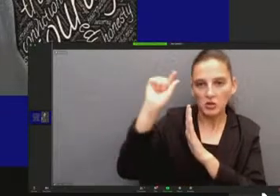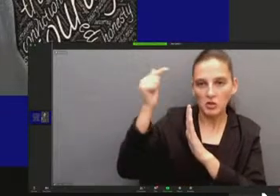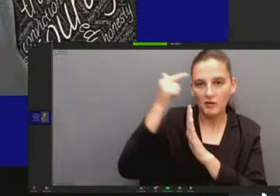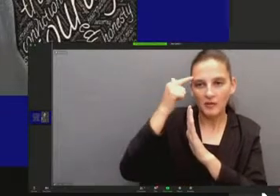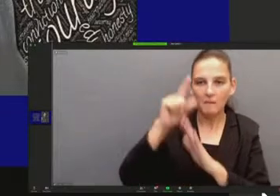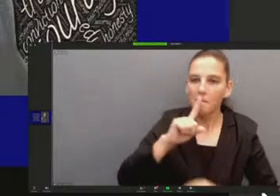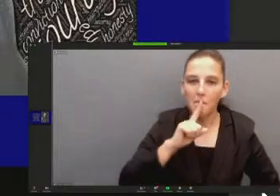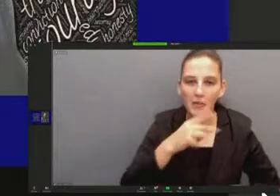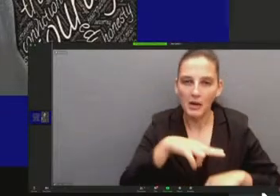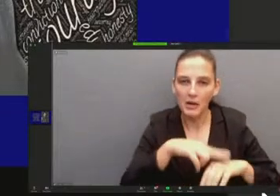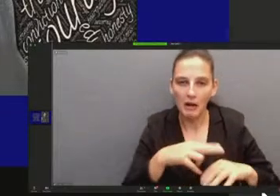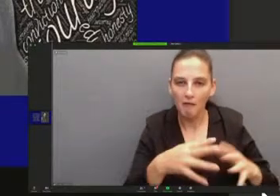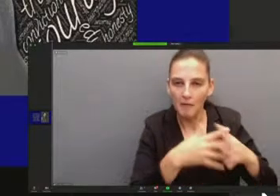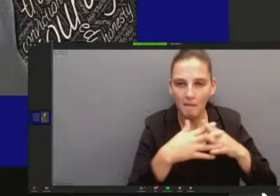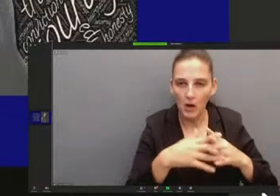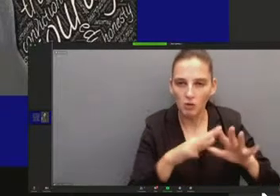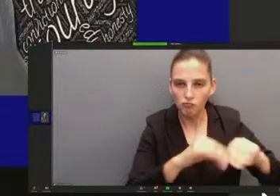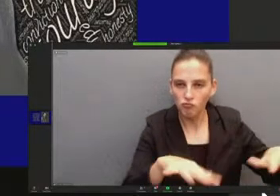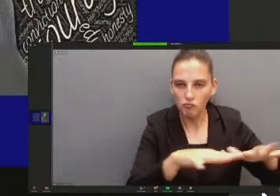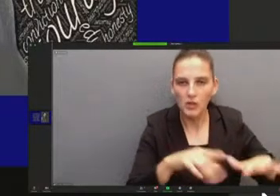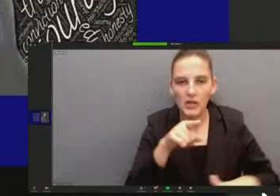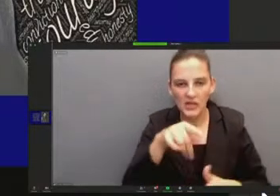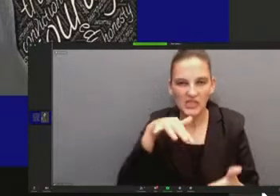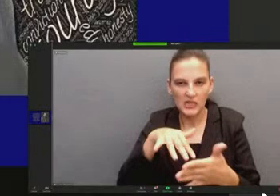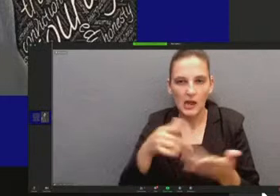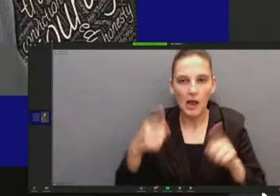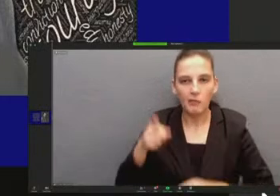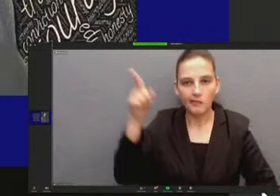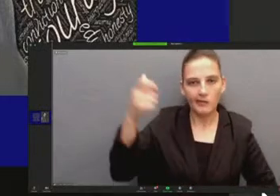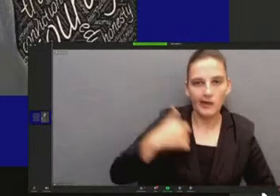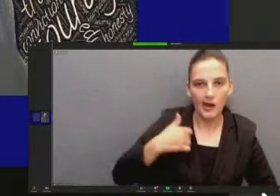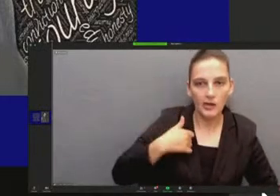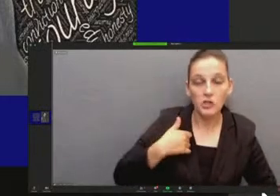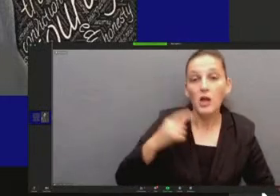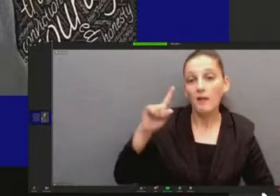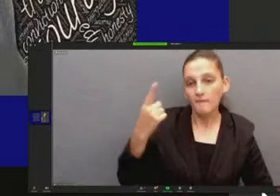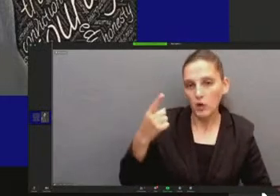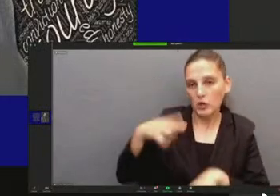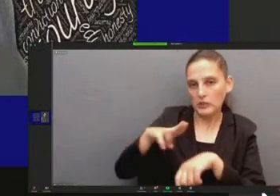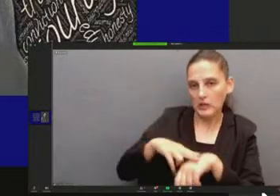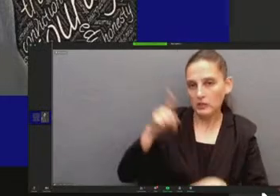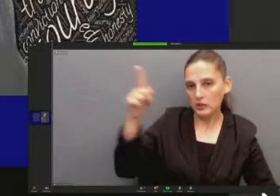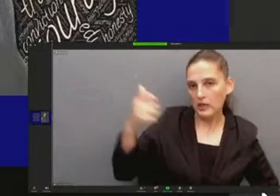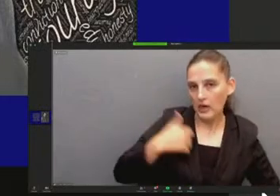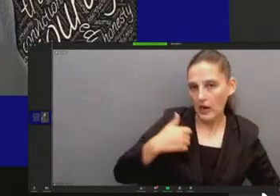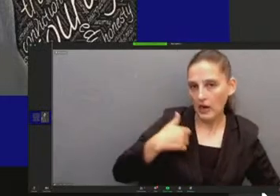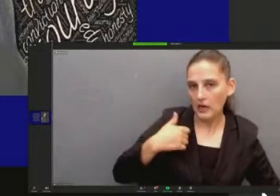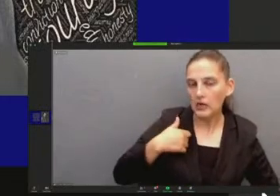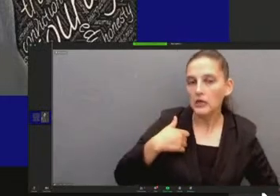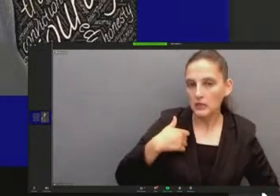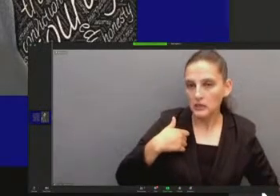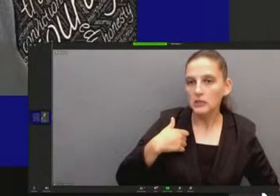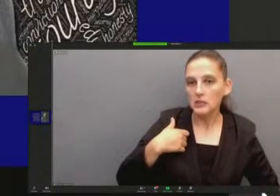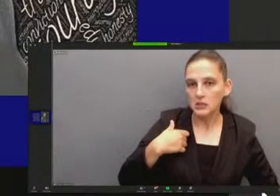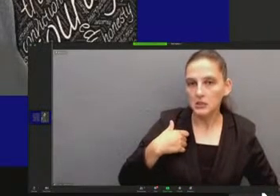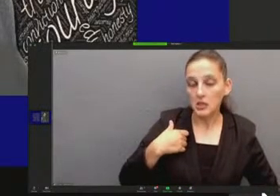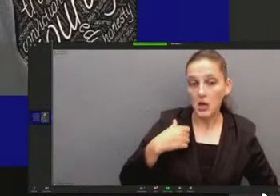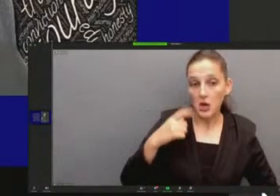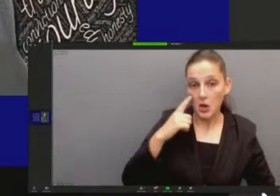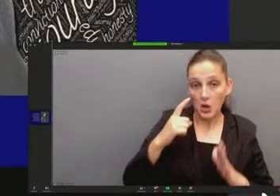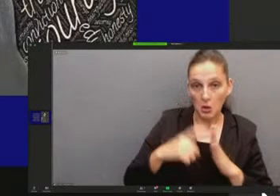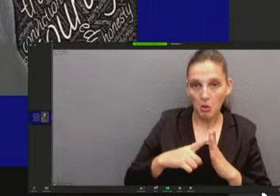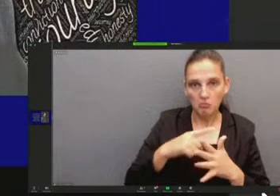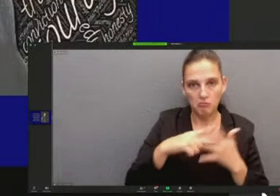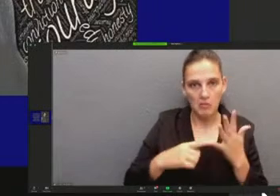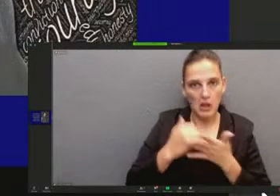Native American reservations. This was a study in Canada. So it's the First Nations in Canada also reduced the negative effects on health.